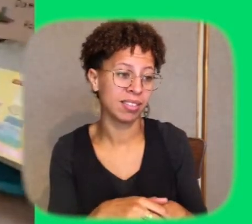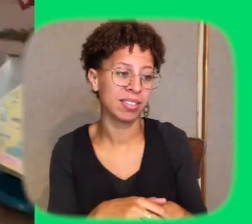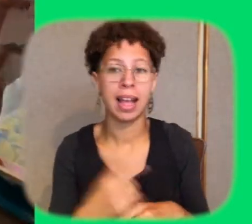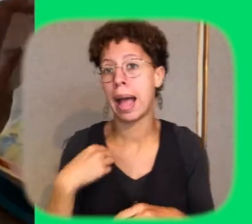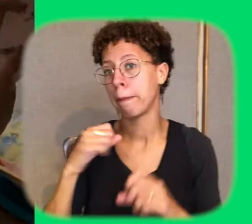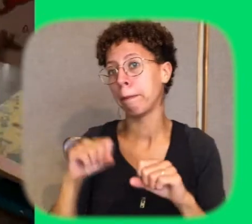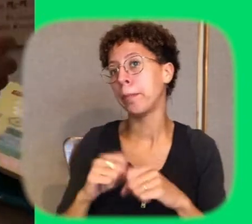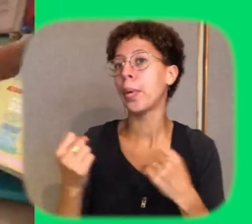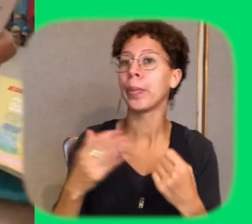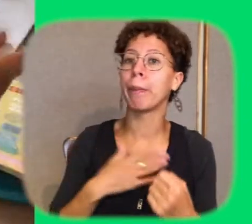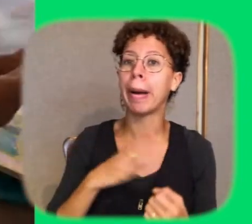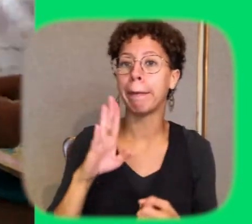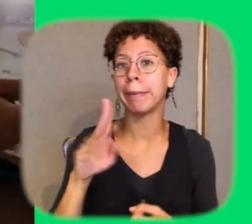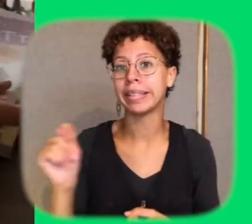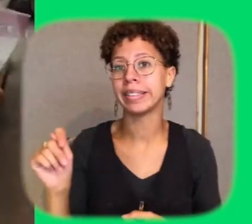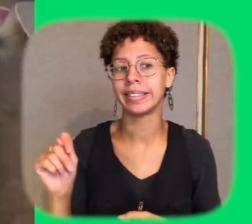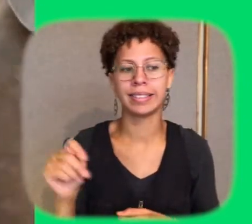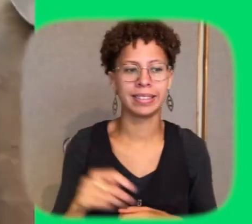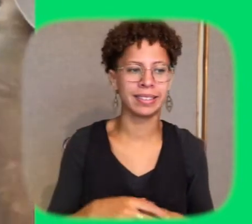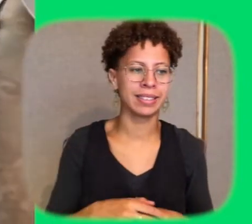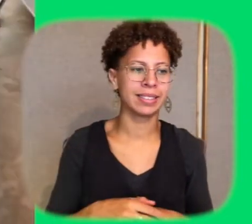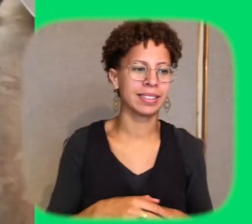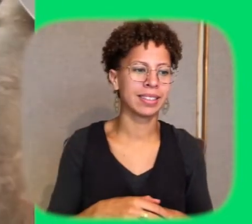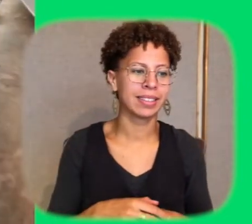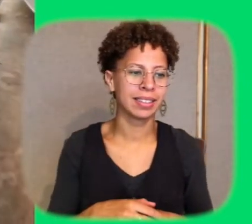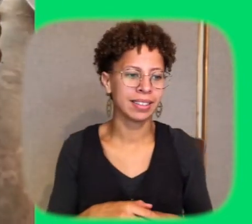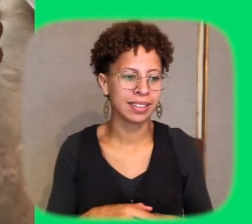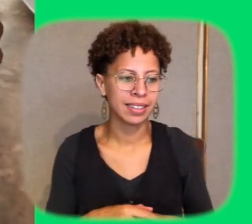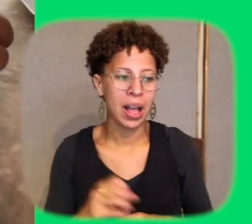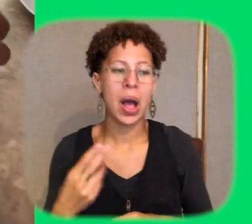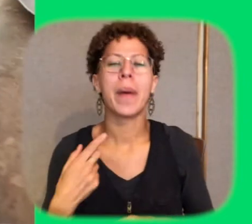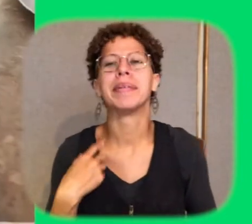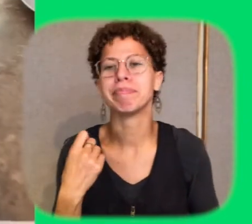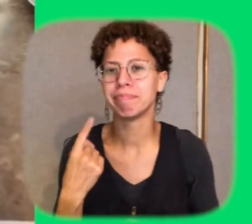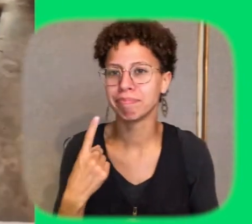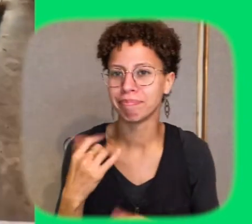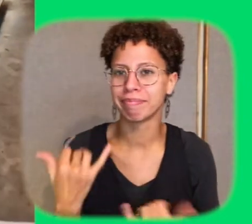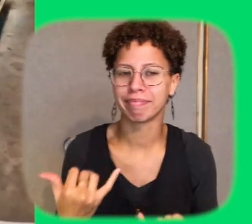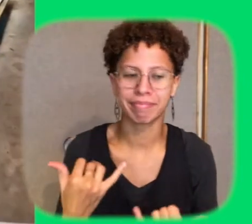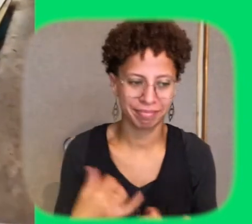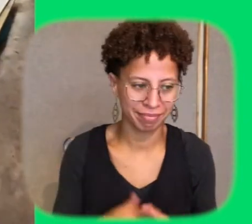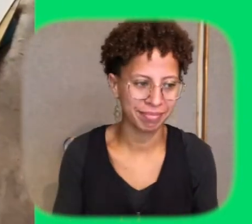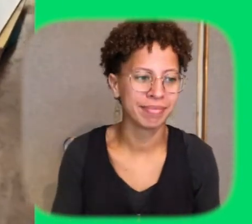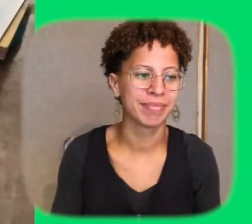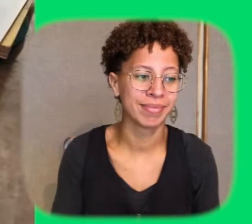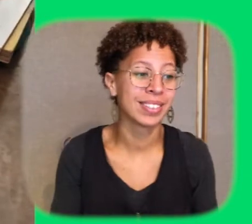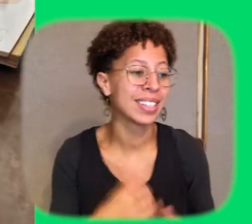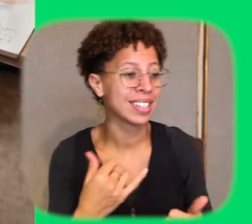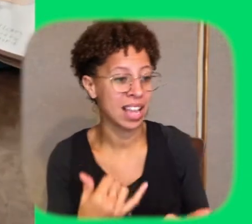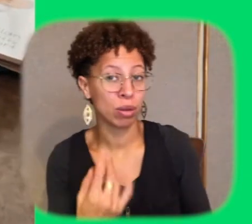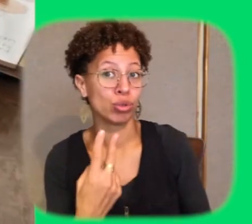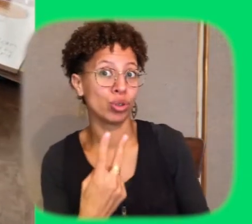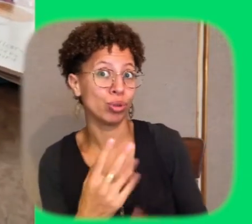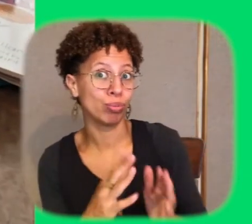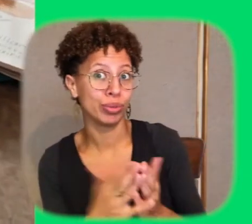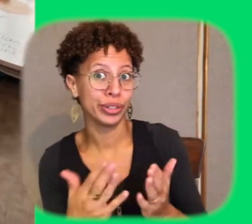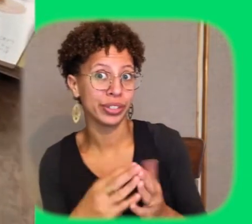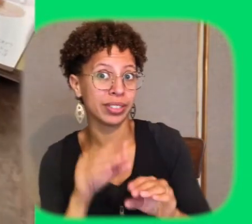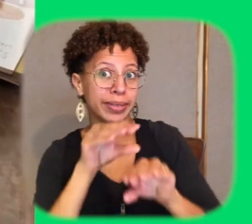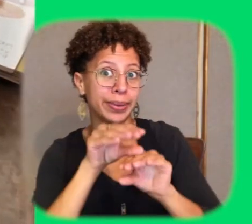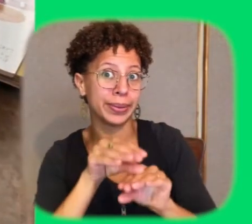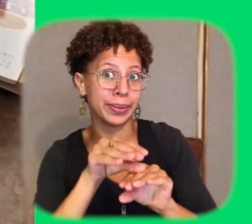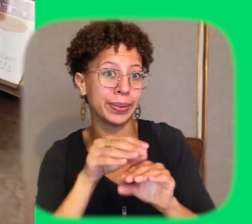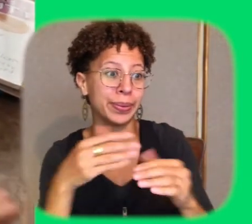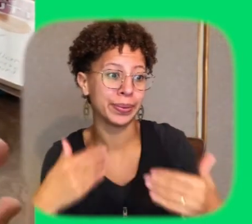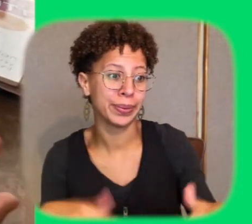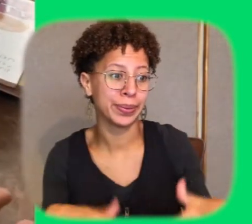I understand, because he's having the city. Yeah. We're down. Oh, so now it's holding the weight of two books. Can I put on the books this time? You